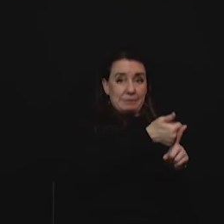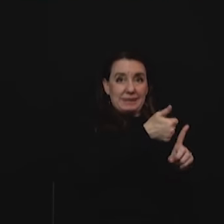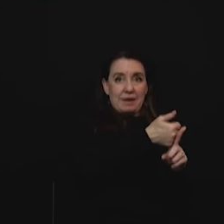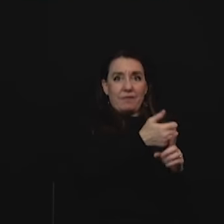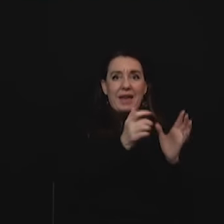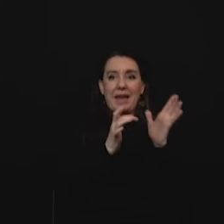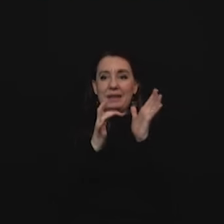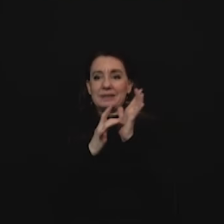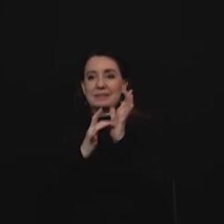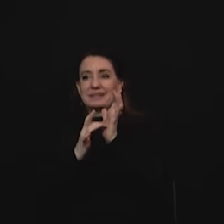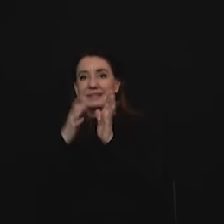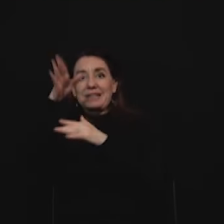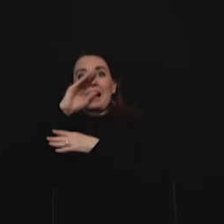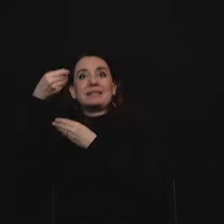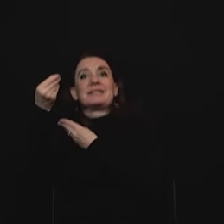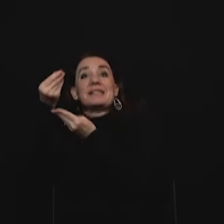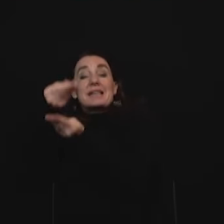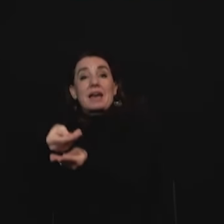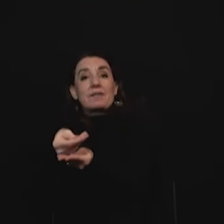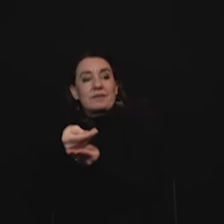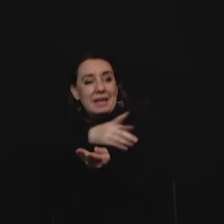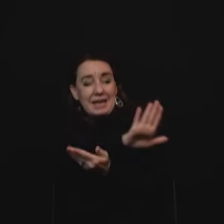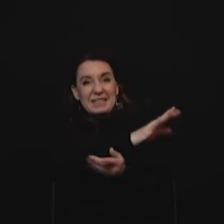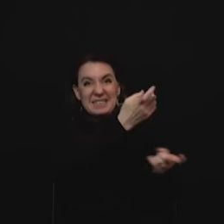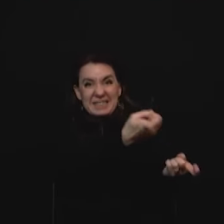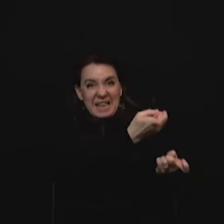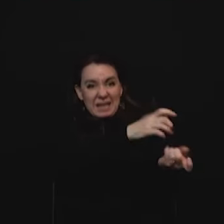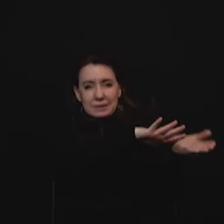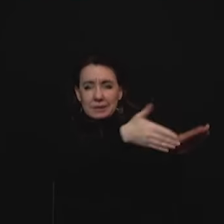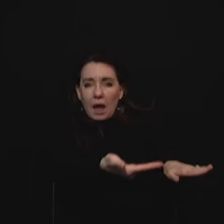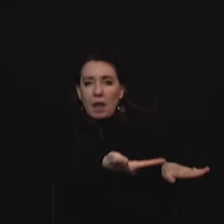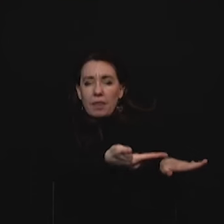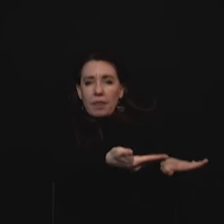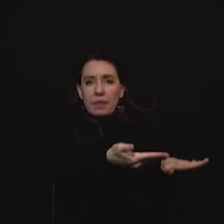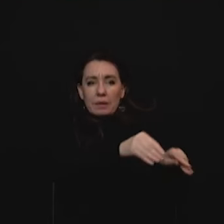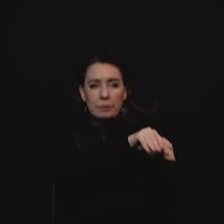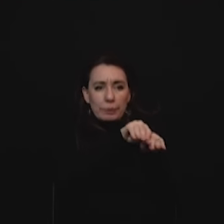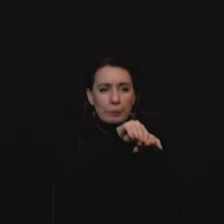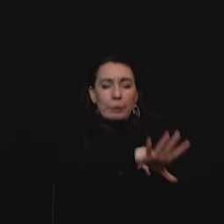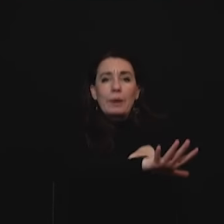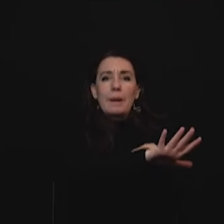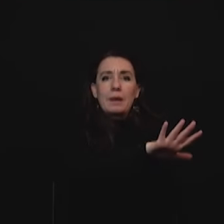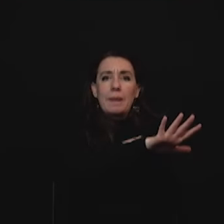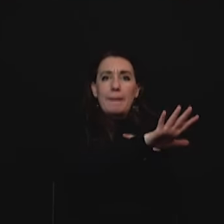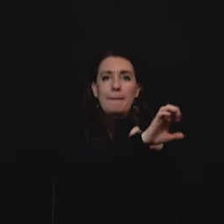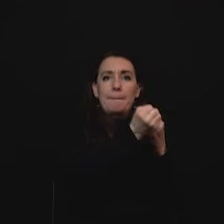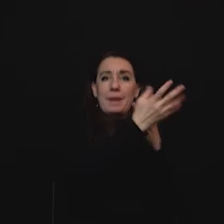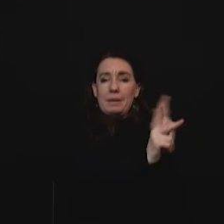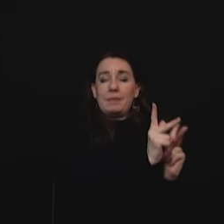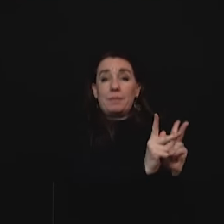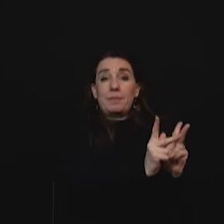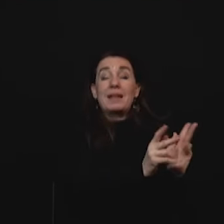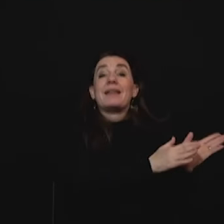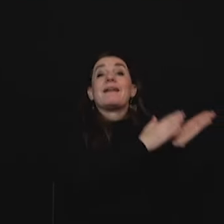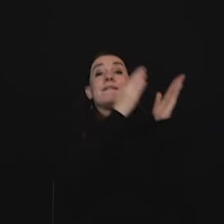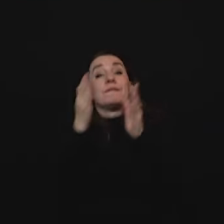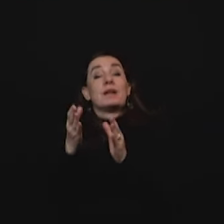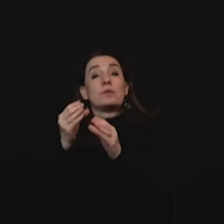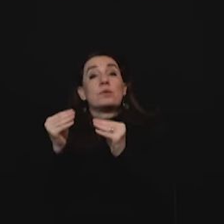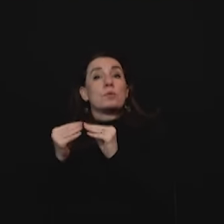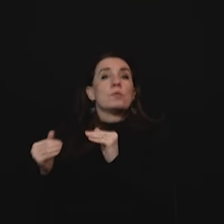God's gracious gift. For the sin of this one man, Adam, brought death to many. But even greater is